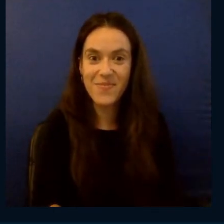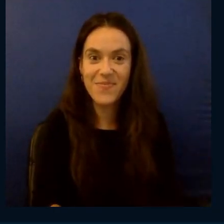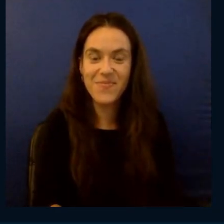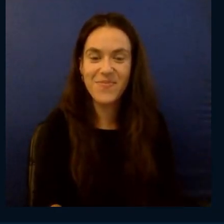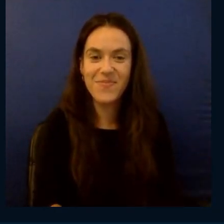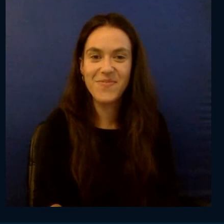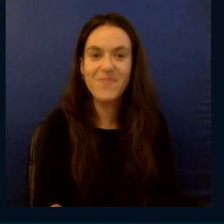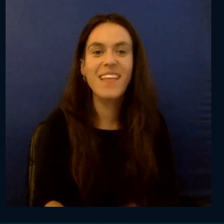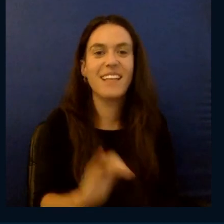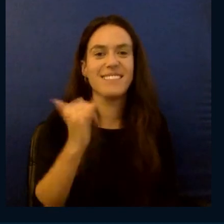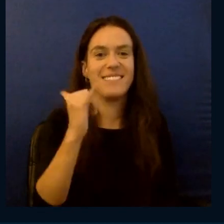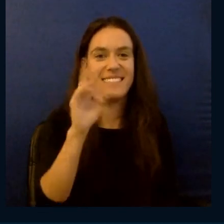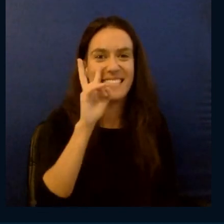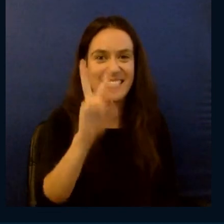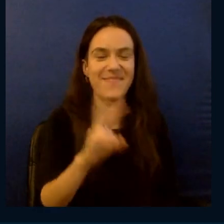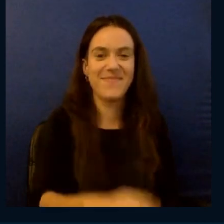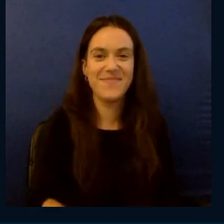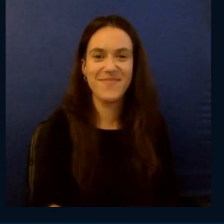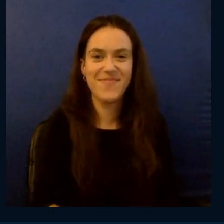Yes.